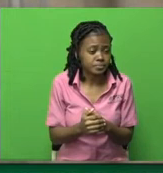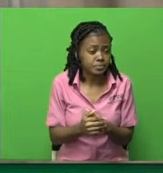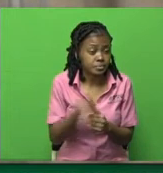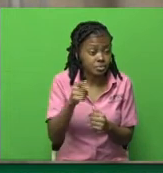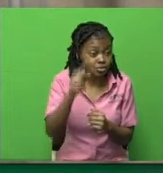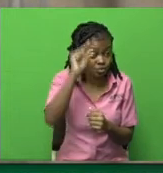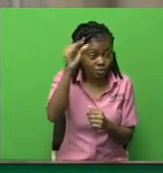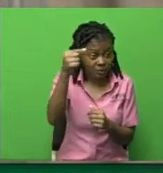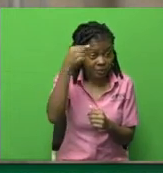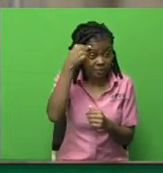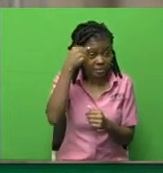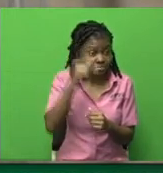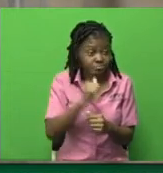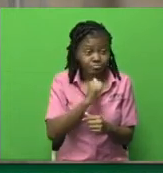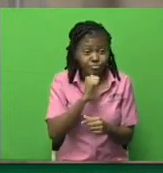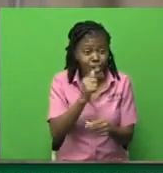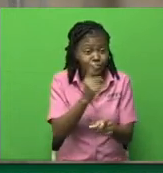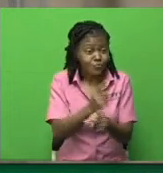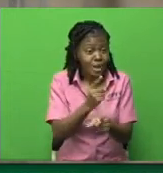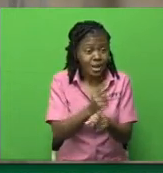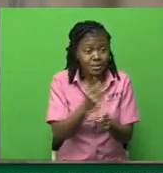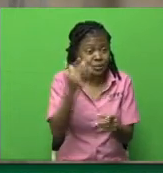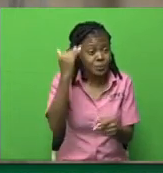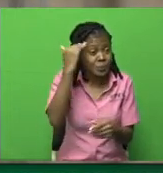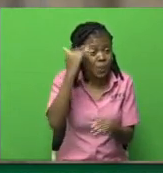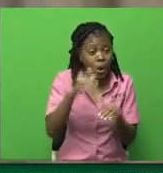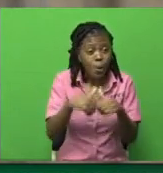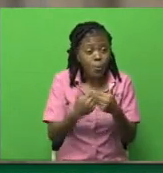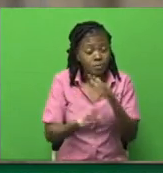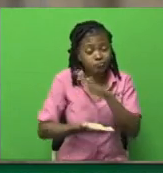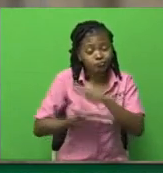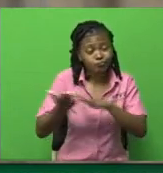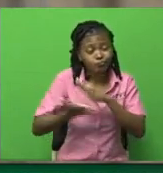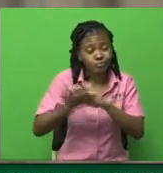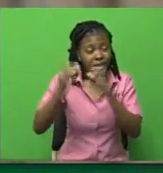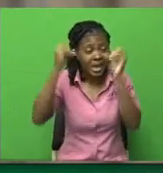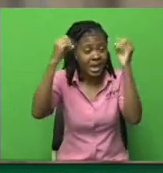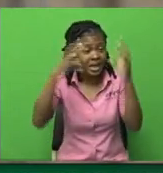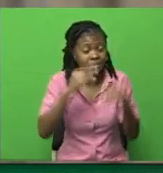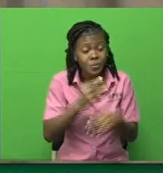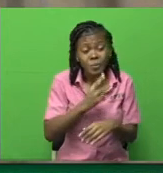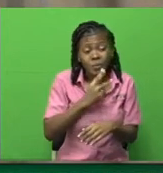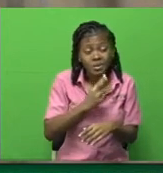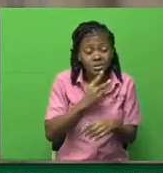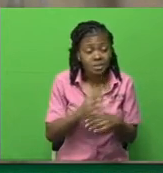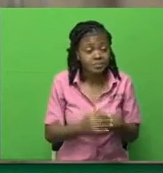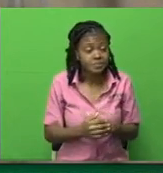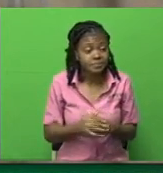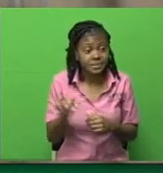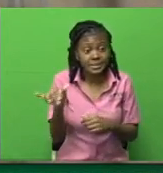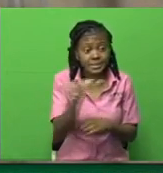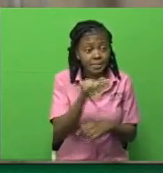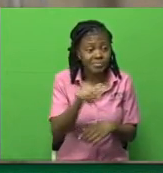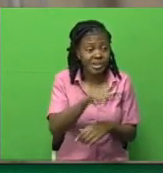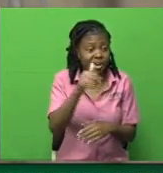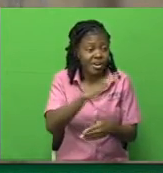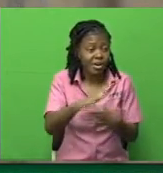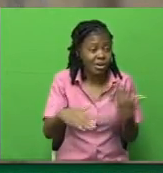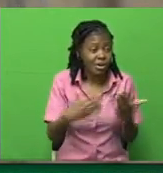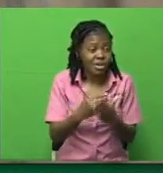it relates to the public utilities sector in this country like everything else Mr Deputy speaker Mr Deputy